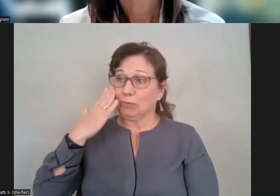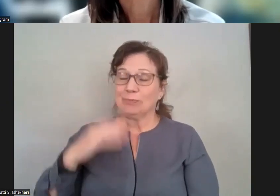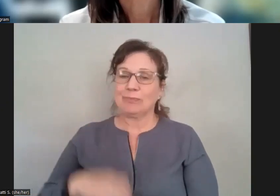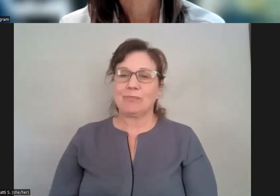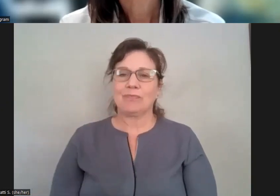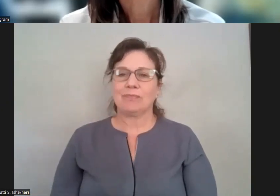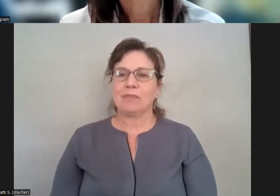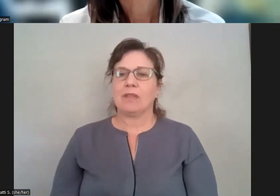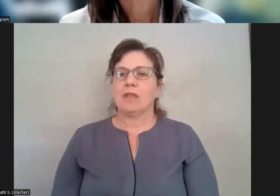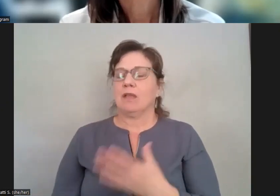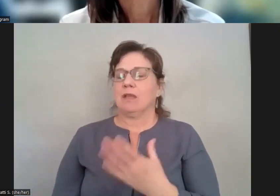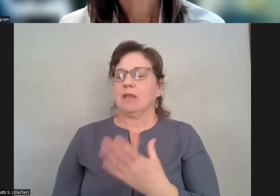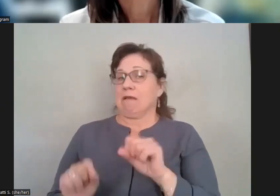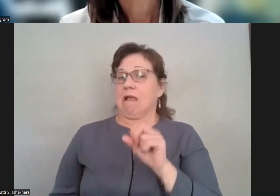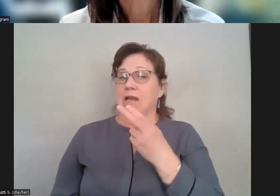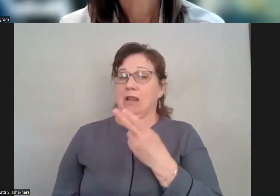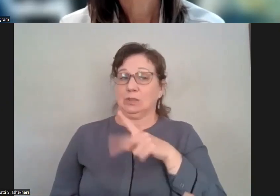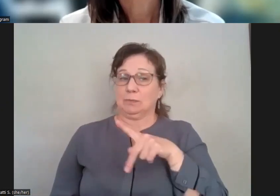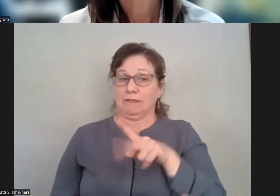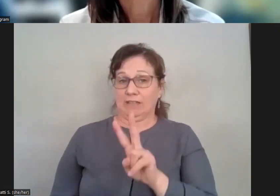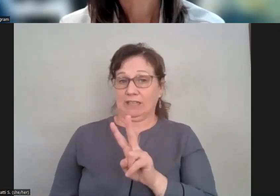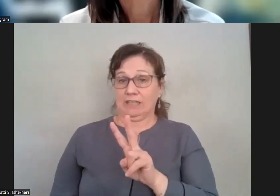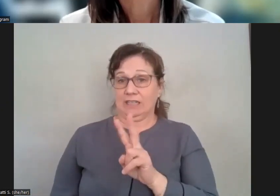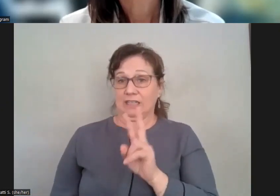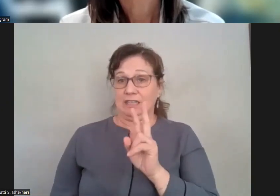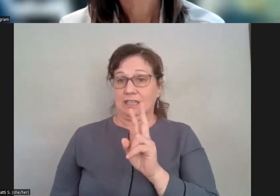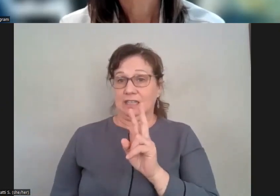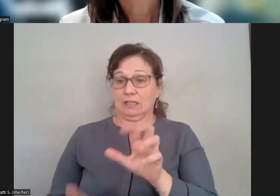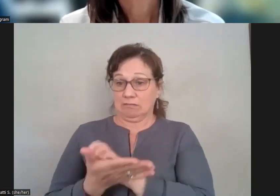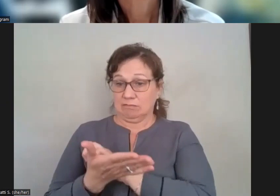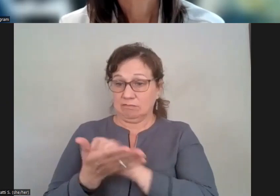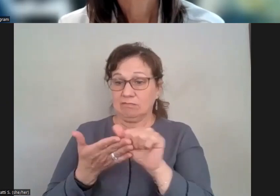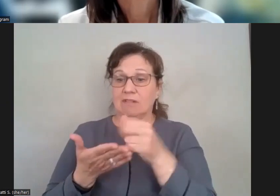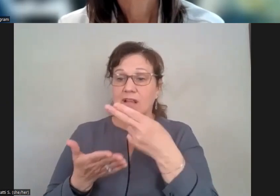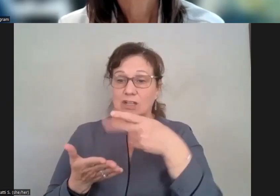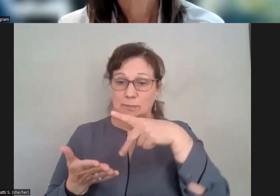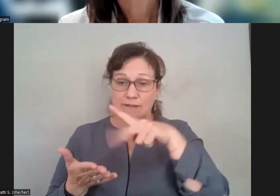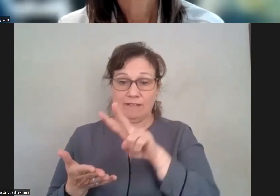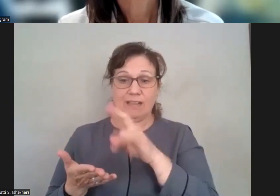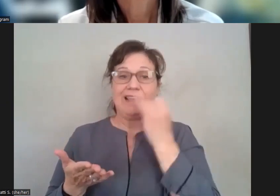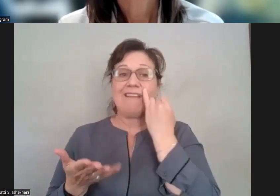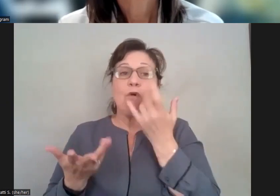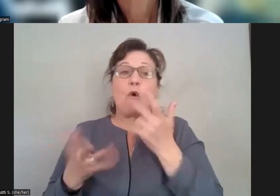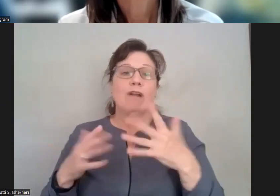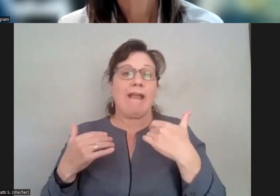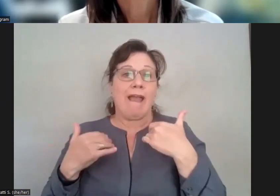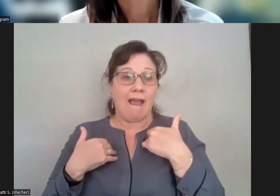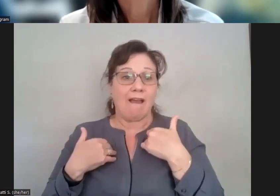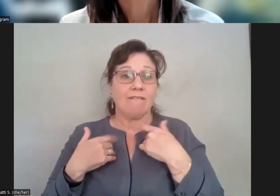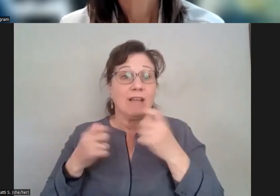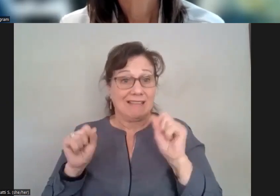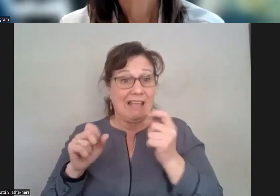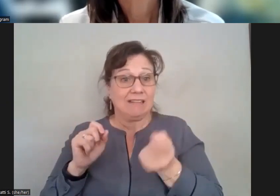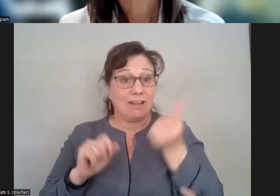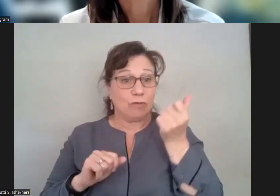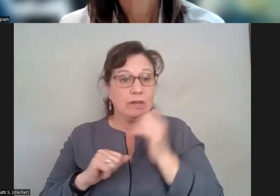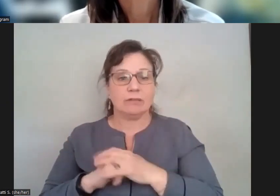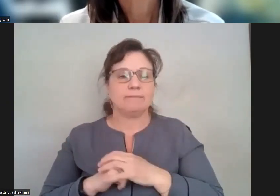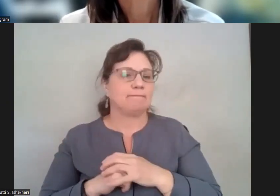All right, can the HPV vaccine get rid of HPV if you already have it? So